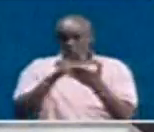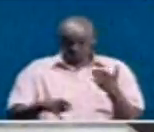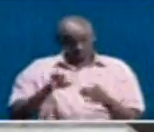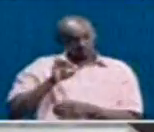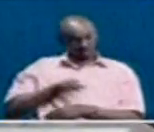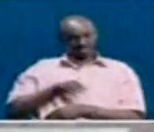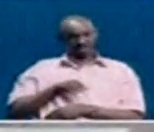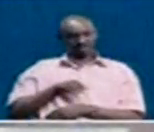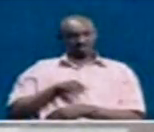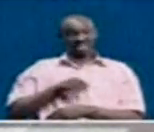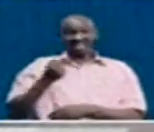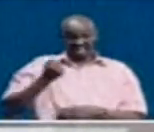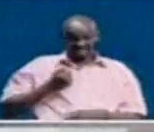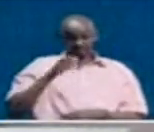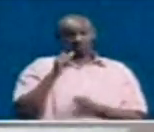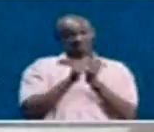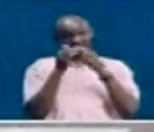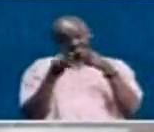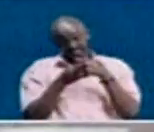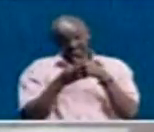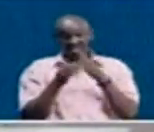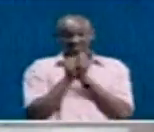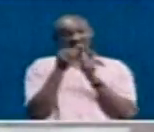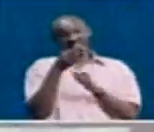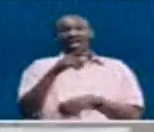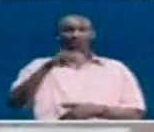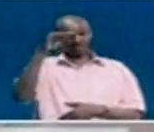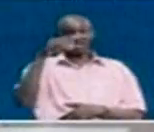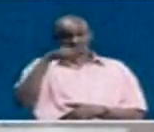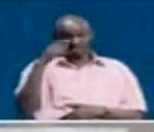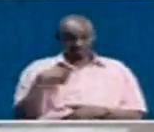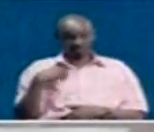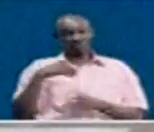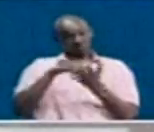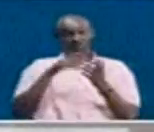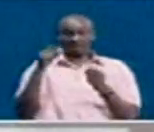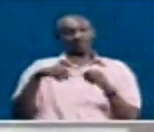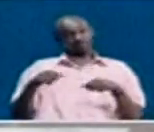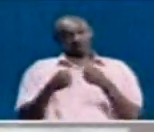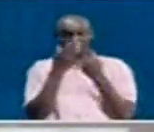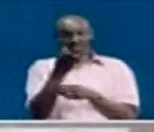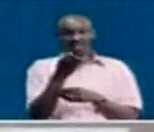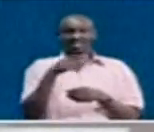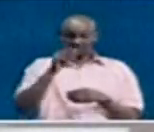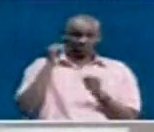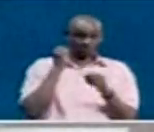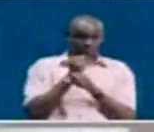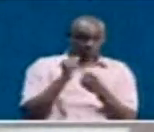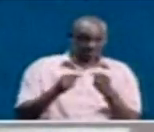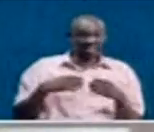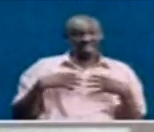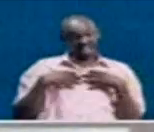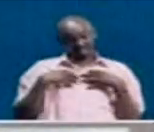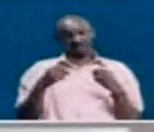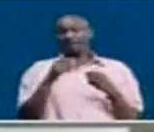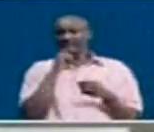women, girls from age 13 upwards, because they are more vulnerable to attacks. And they take their health more seriously